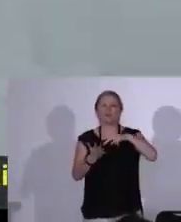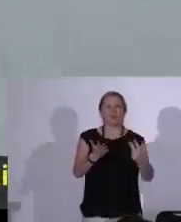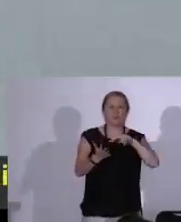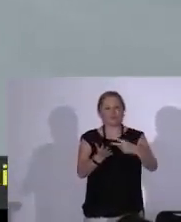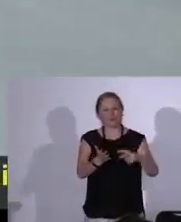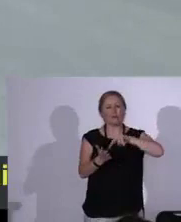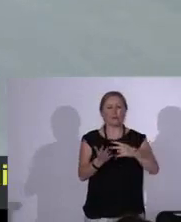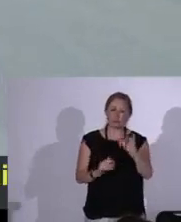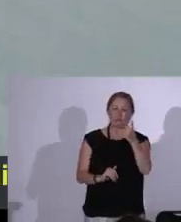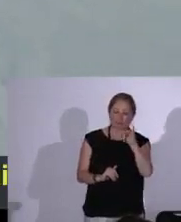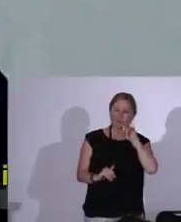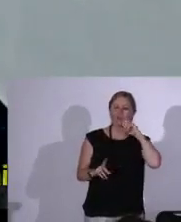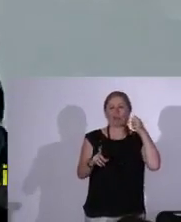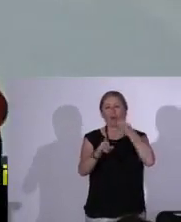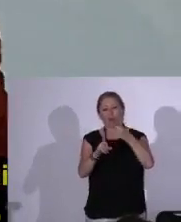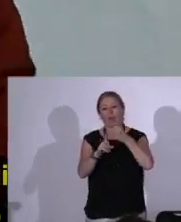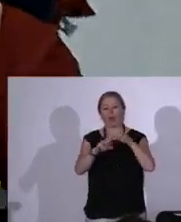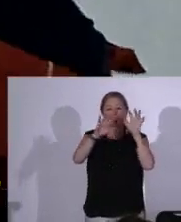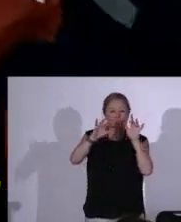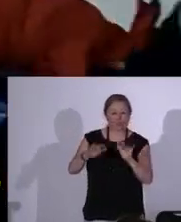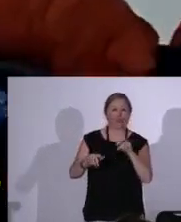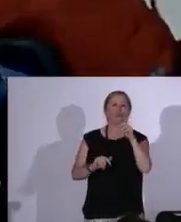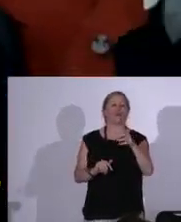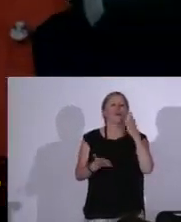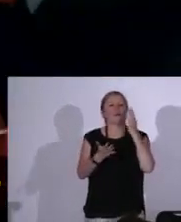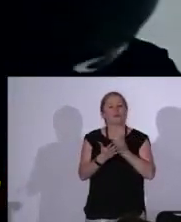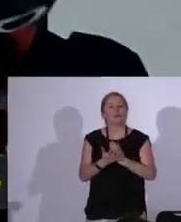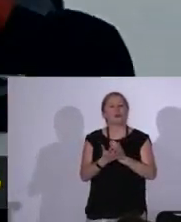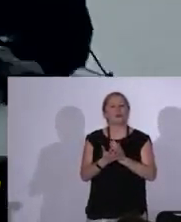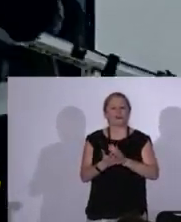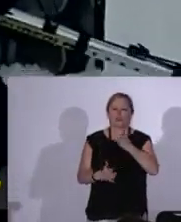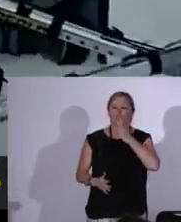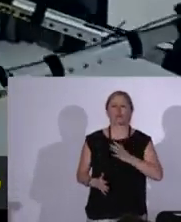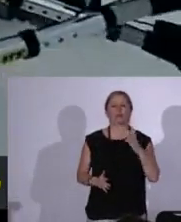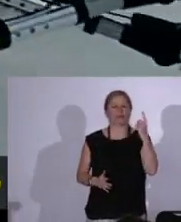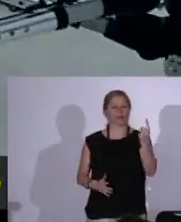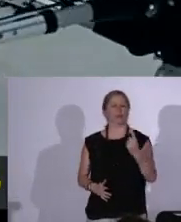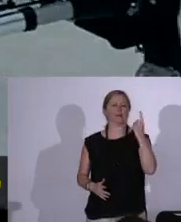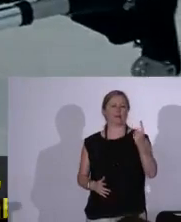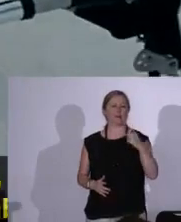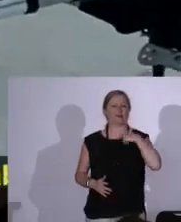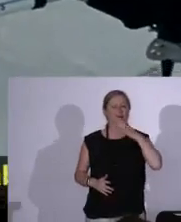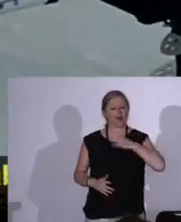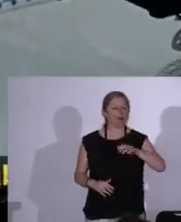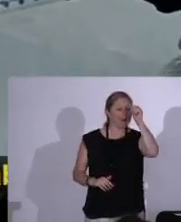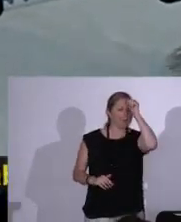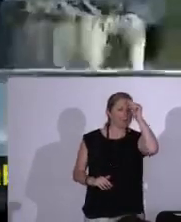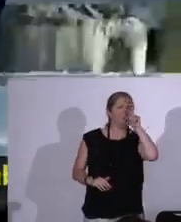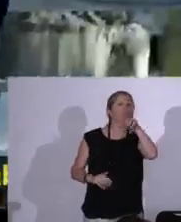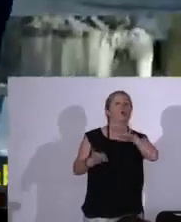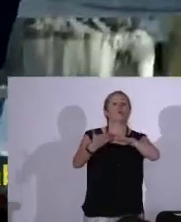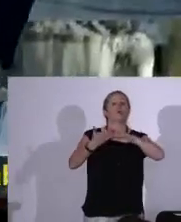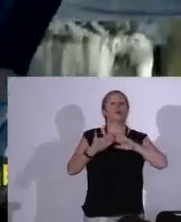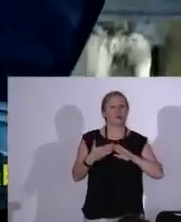okay? I might have a few crashes in the snow or whatever, but I really want to be able to get as independent as I can. And I want to know that you're not helping me too